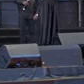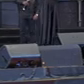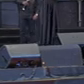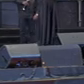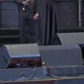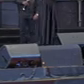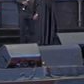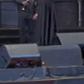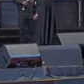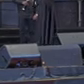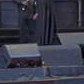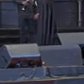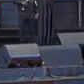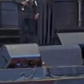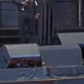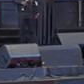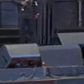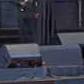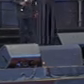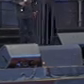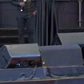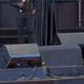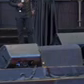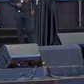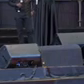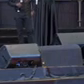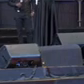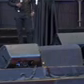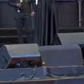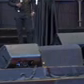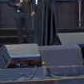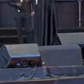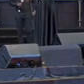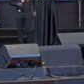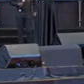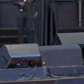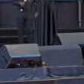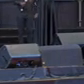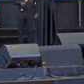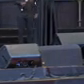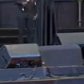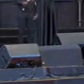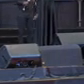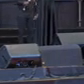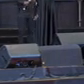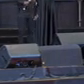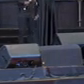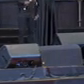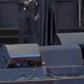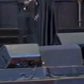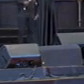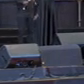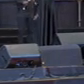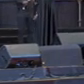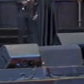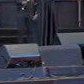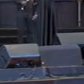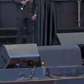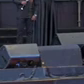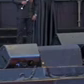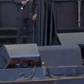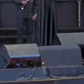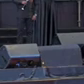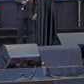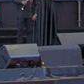there you can you can uh you can do the star three 34 hash or you can use the other one to give and then